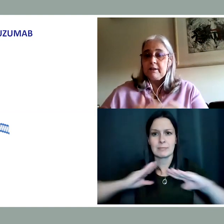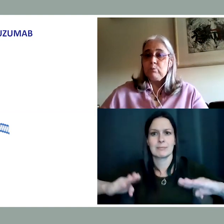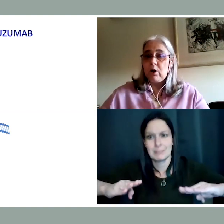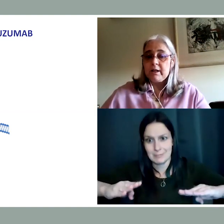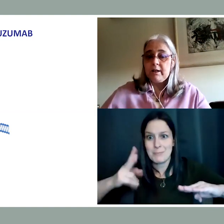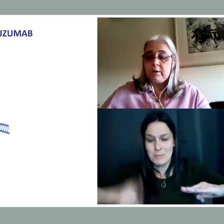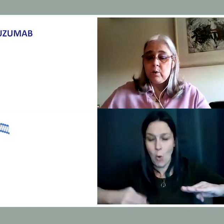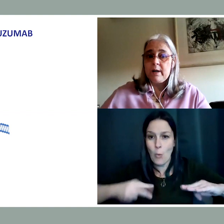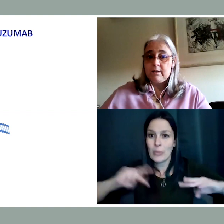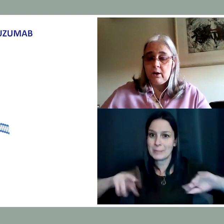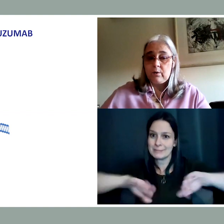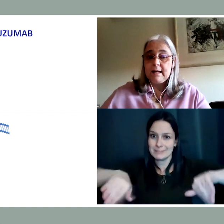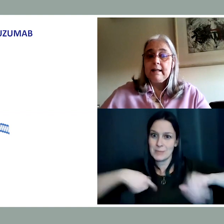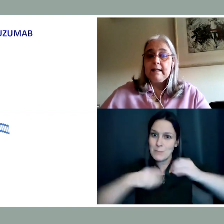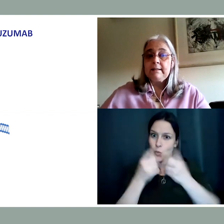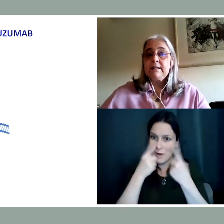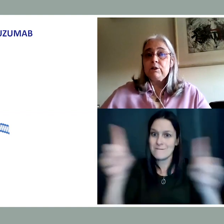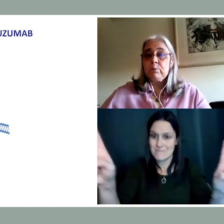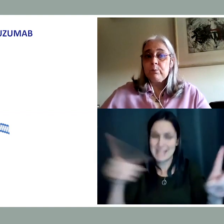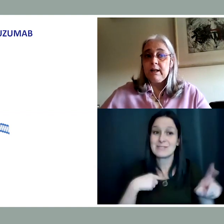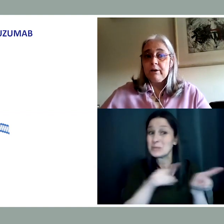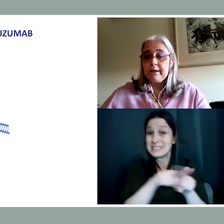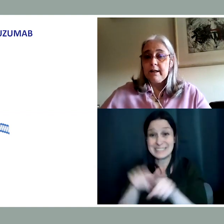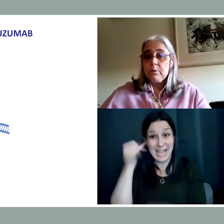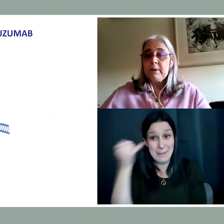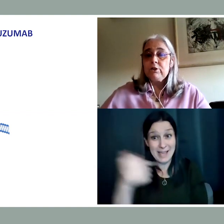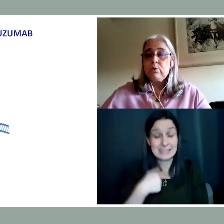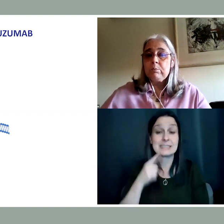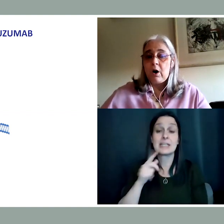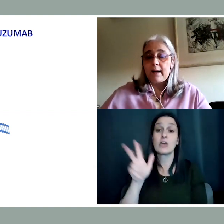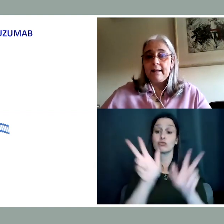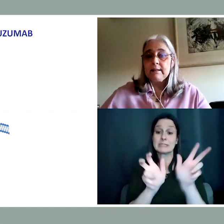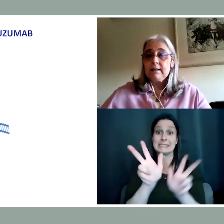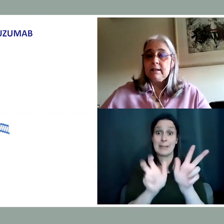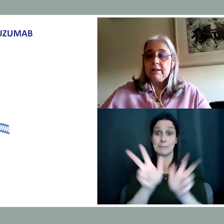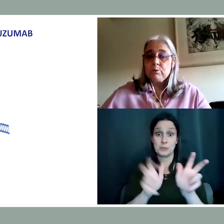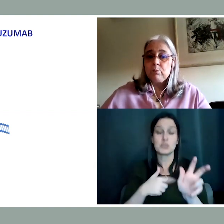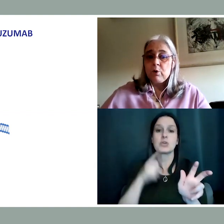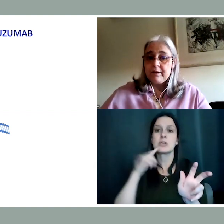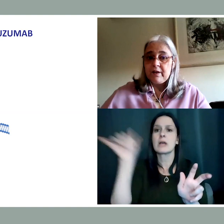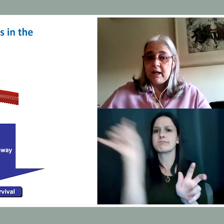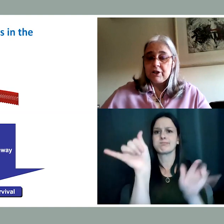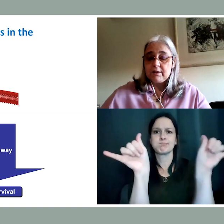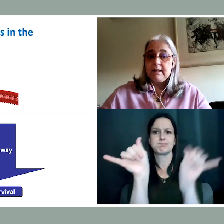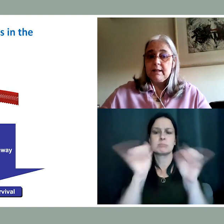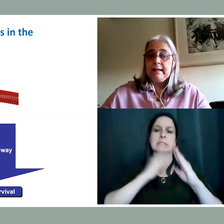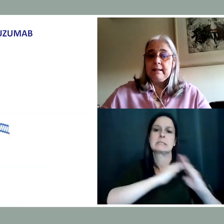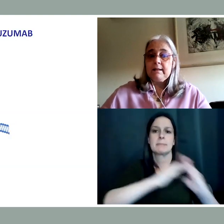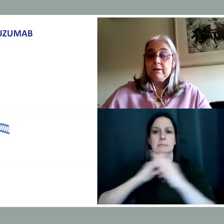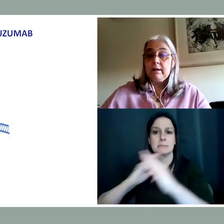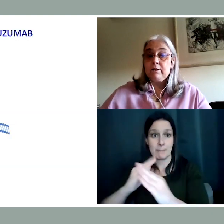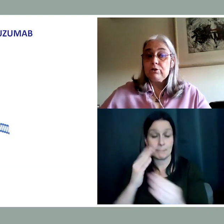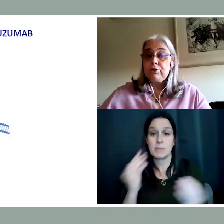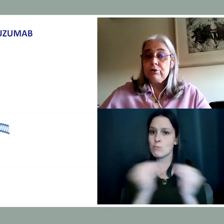effective than blocking in 1 way alone. And this is what we learn with the dual blockade, that it's more efficacious